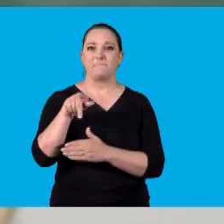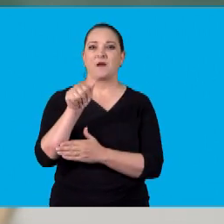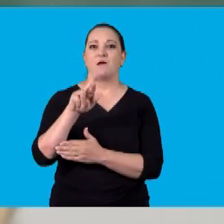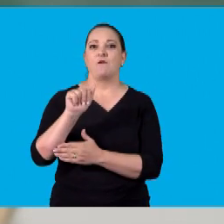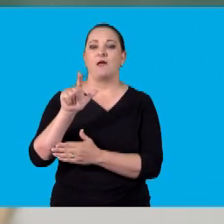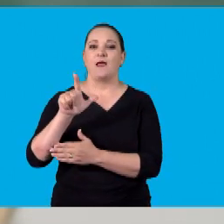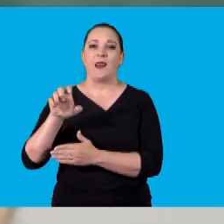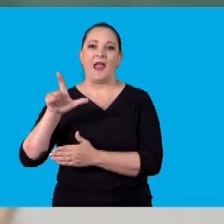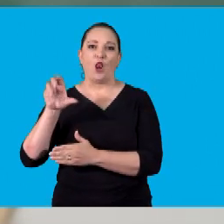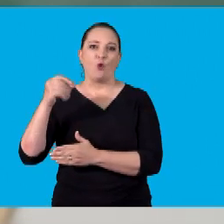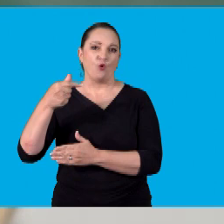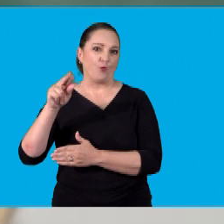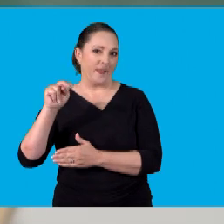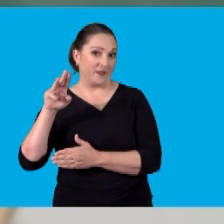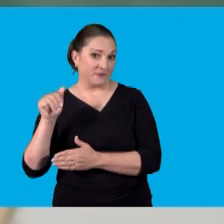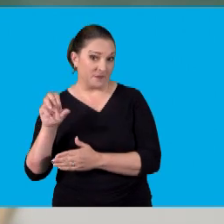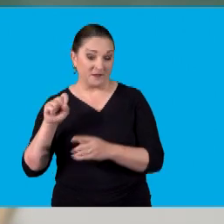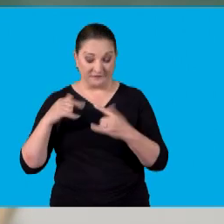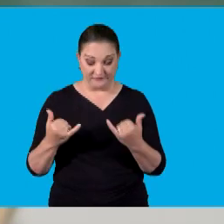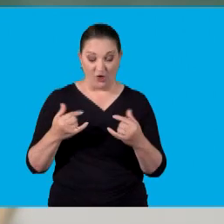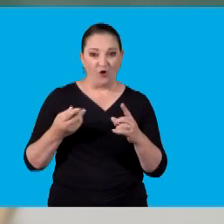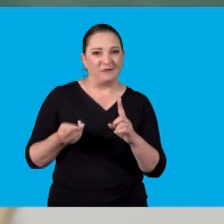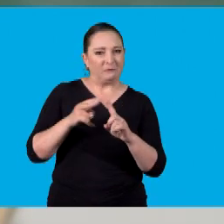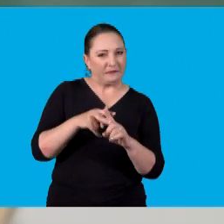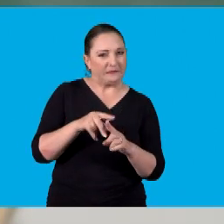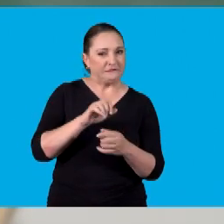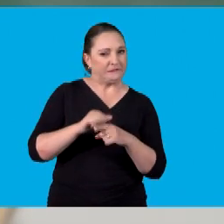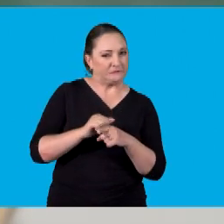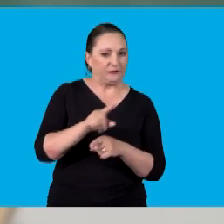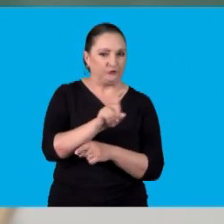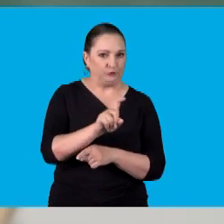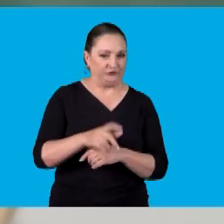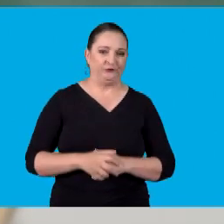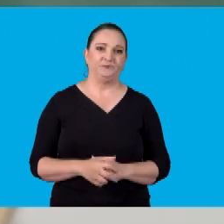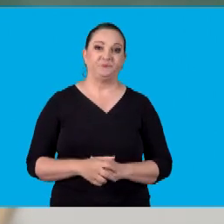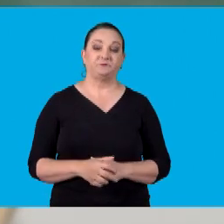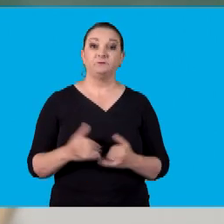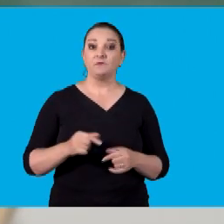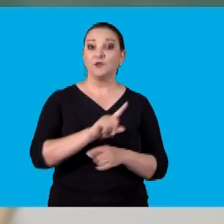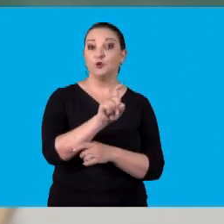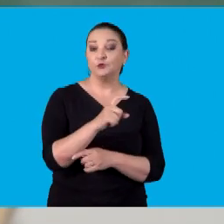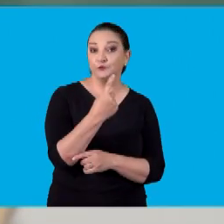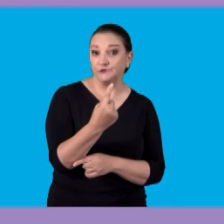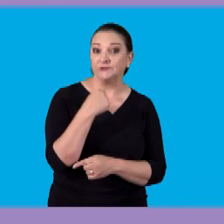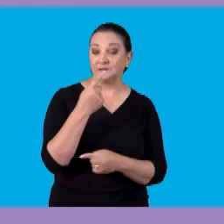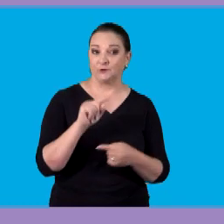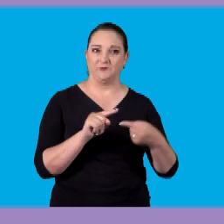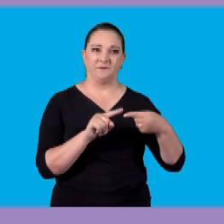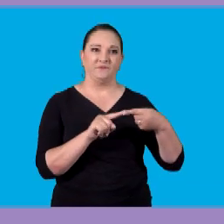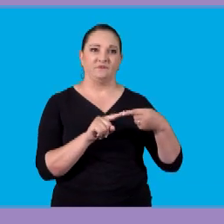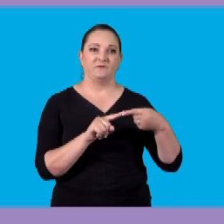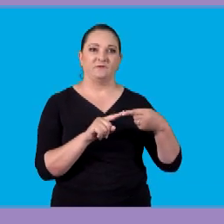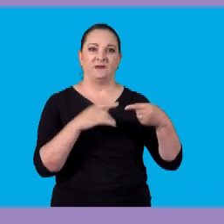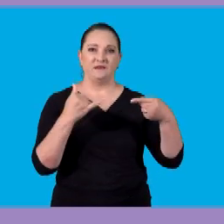on those practice and application questions. Let's get down to our questions. So the first question there